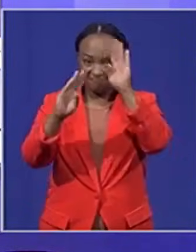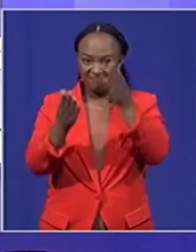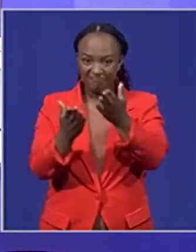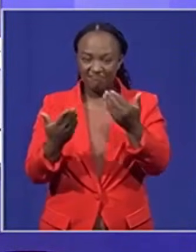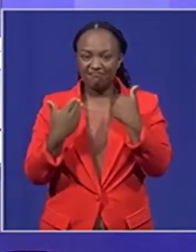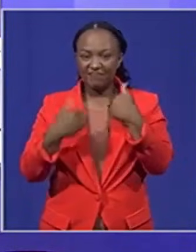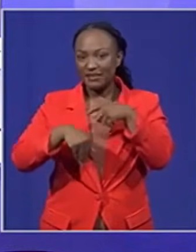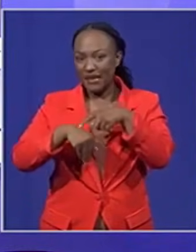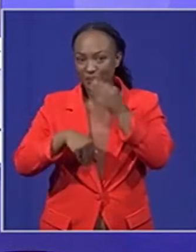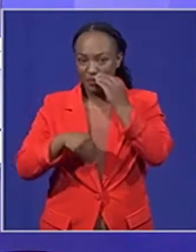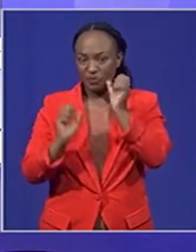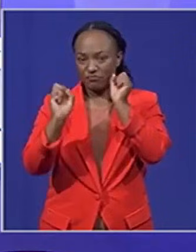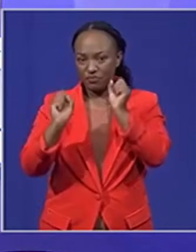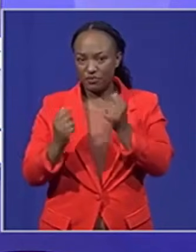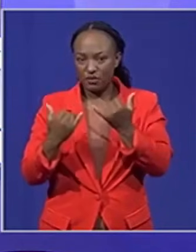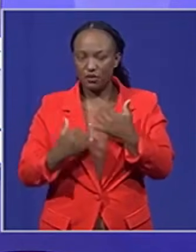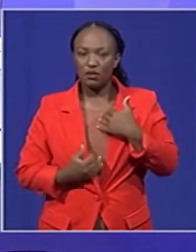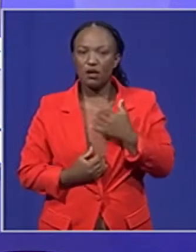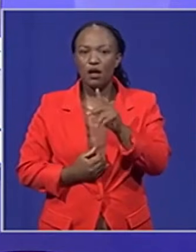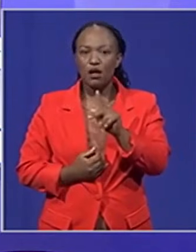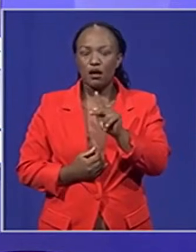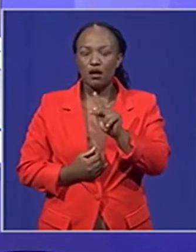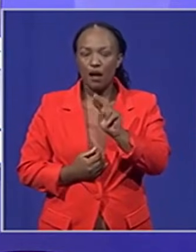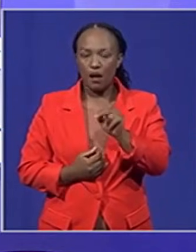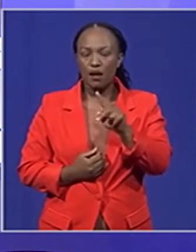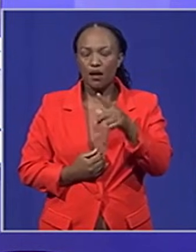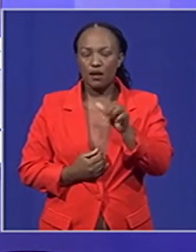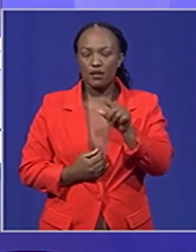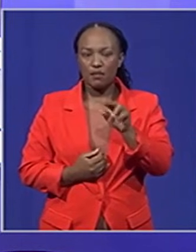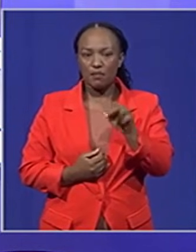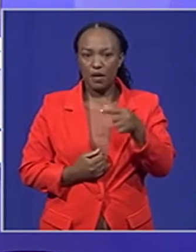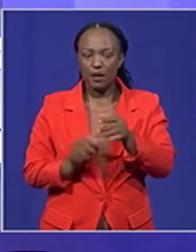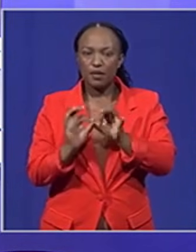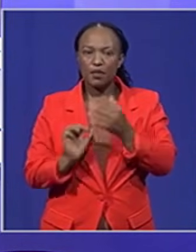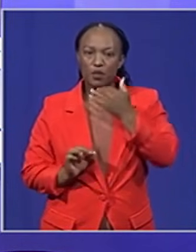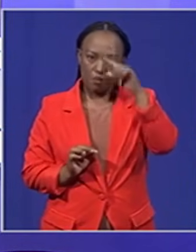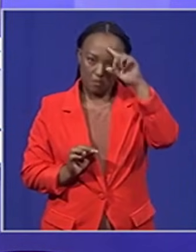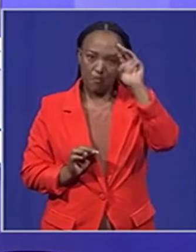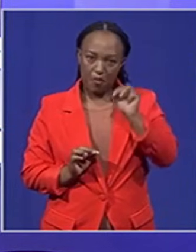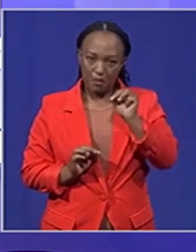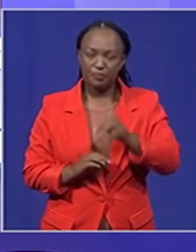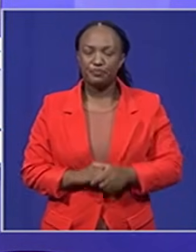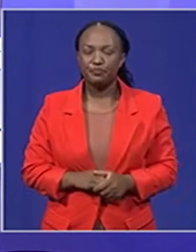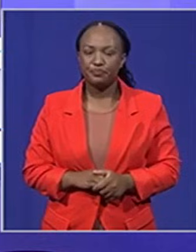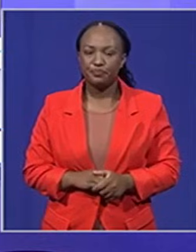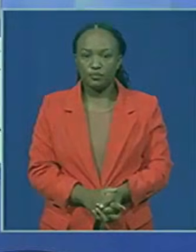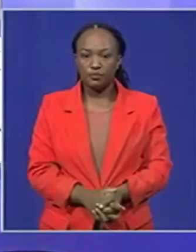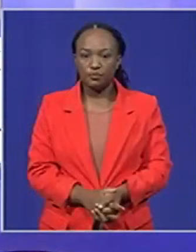Thobela nako ya go lesola la ditaba ke yona ye ke nkgadimeng ke kana gomme ke thušana le mofetoledi wa polelo ya diatla Mphoteme.